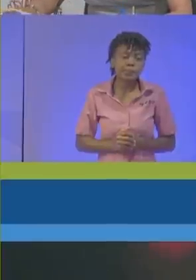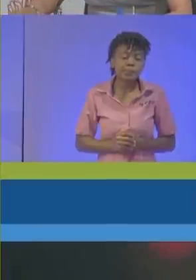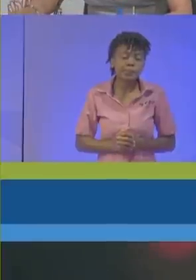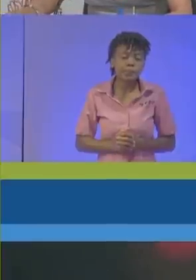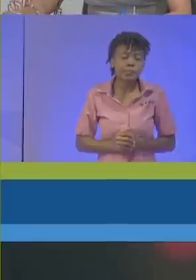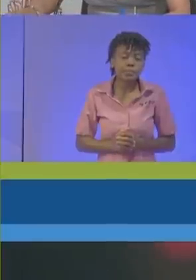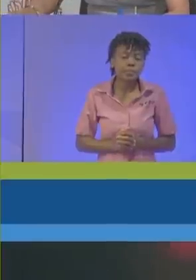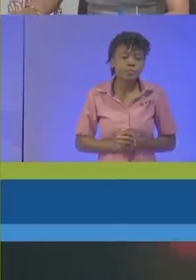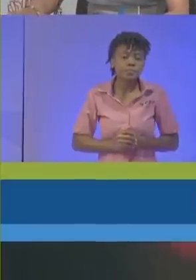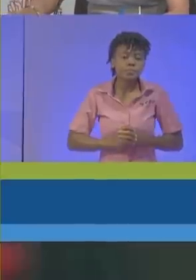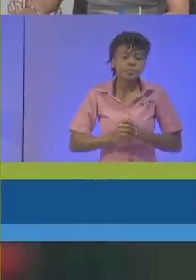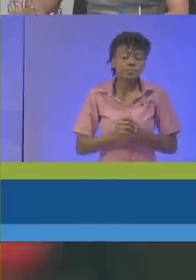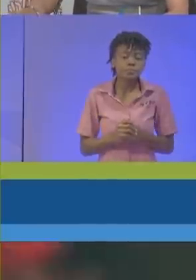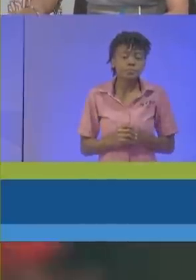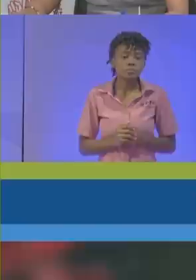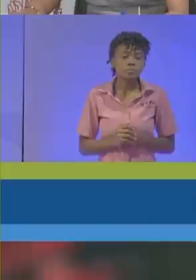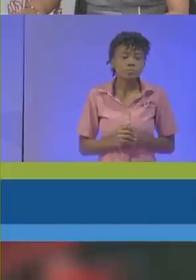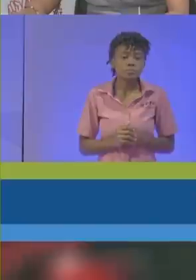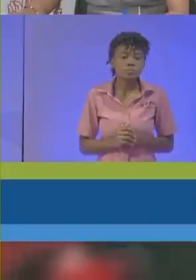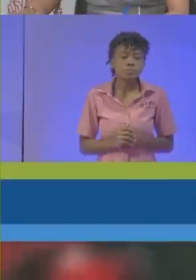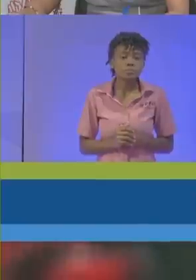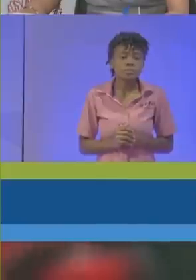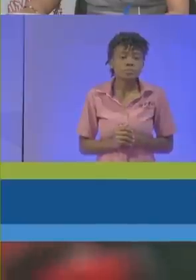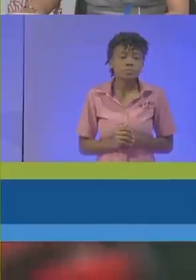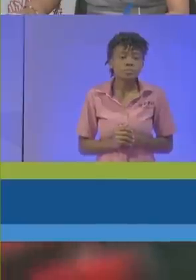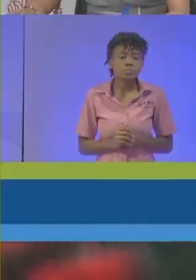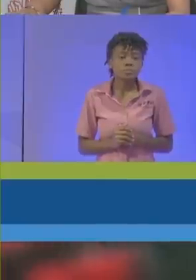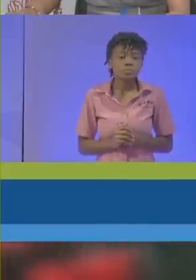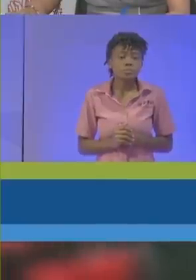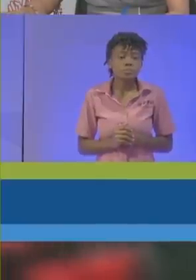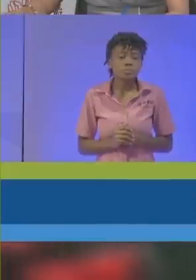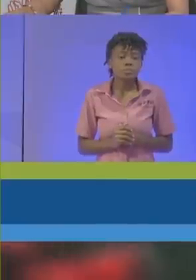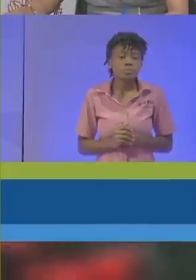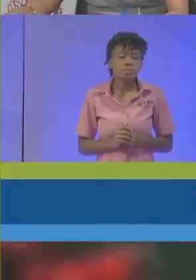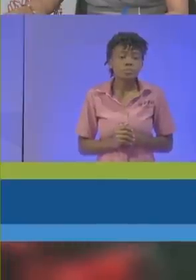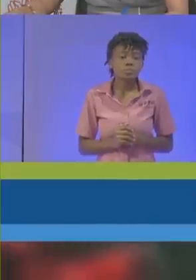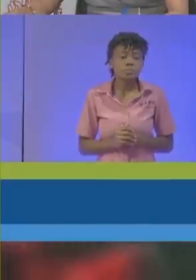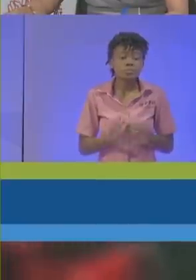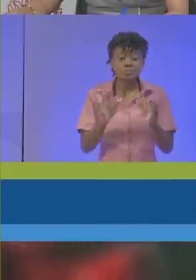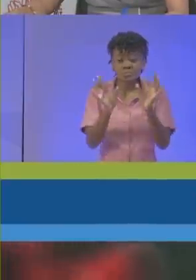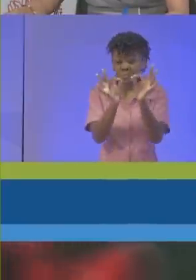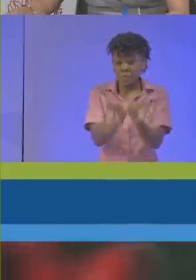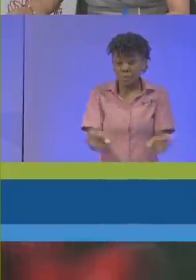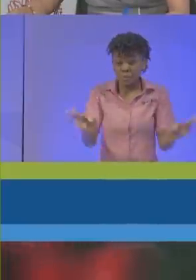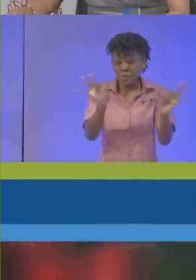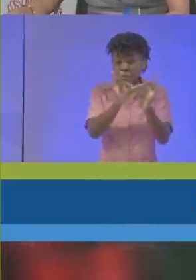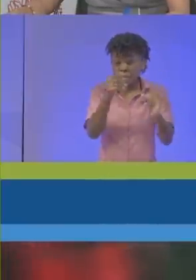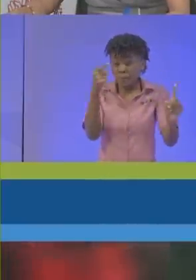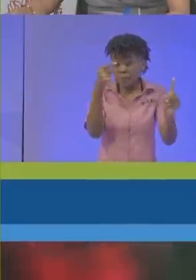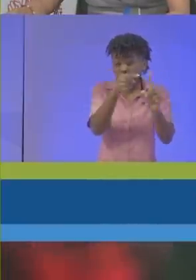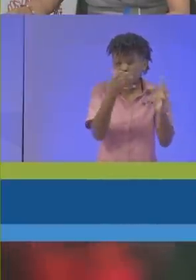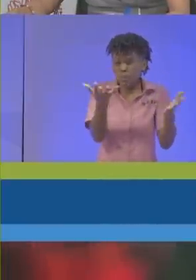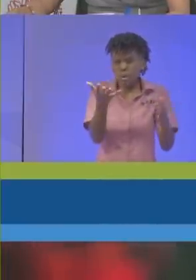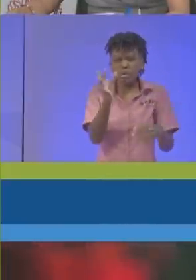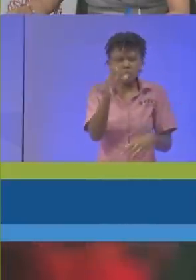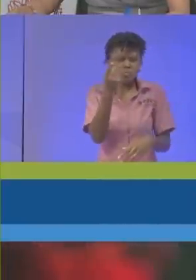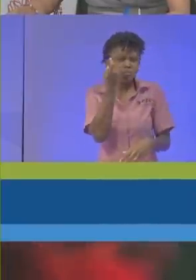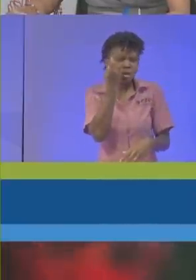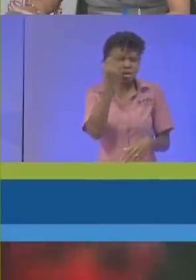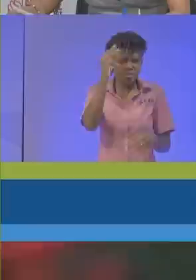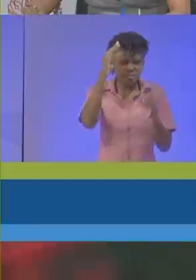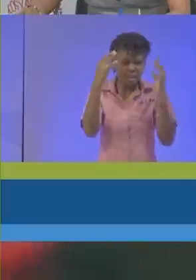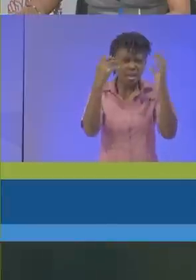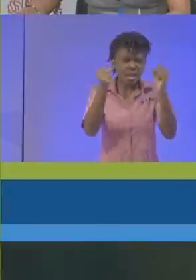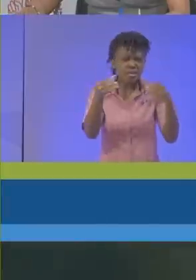Now, of grave concern to us, and Minister would have brought this issue to the attention of the national population